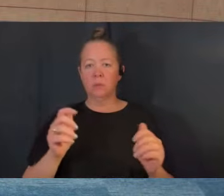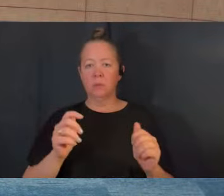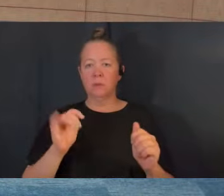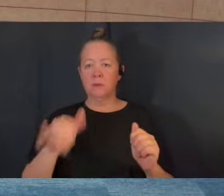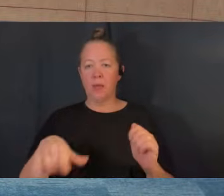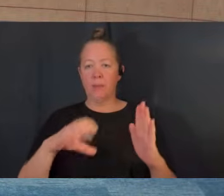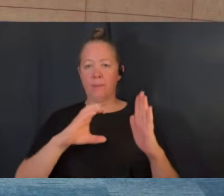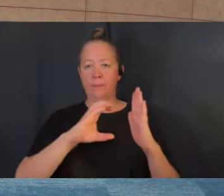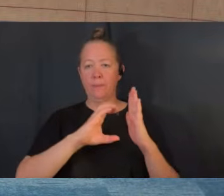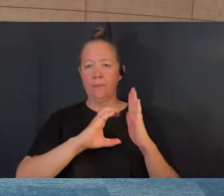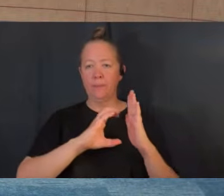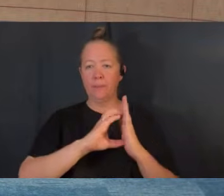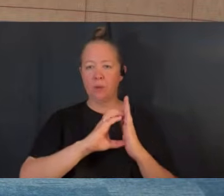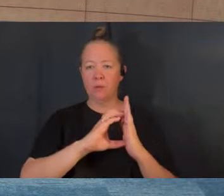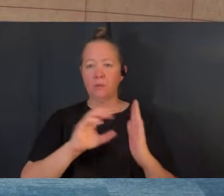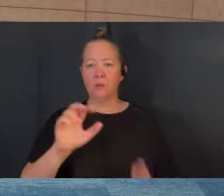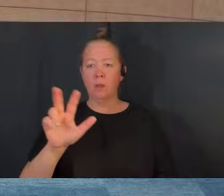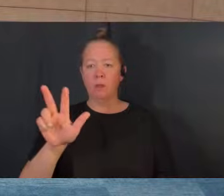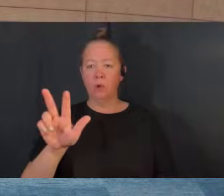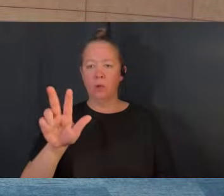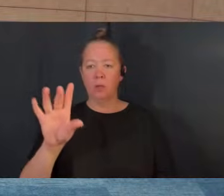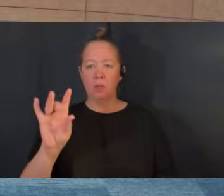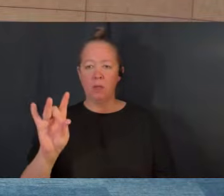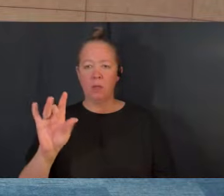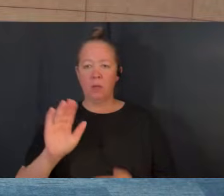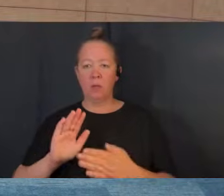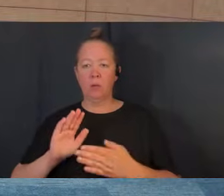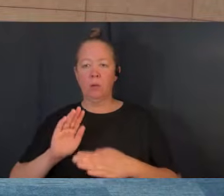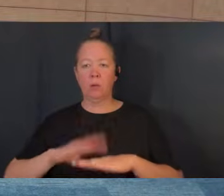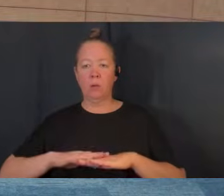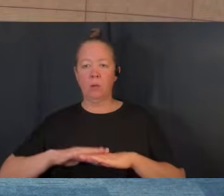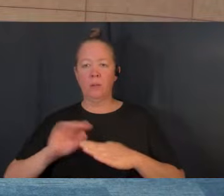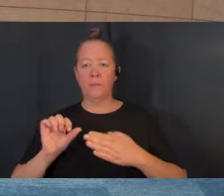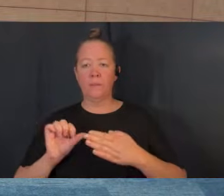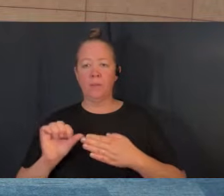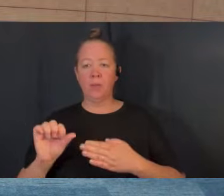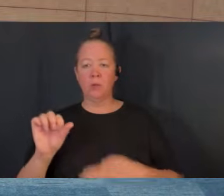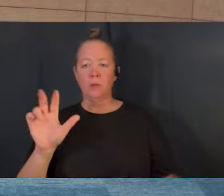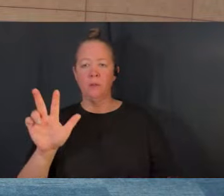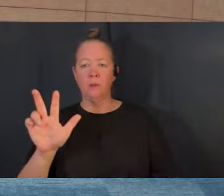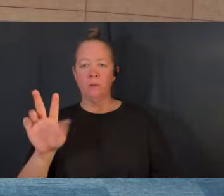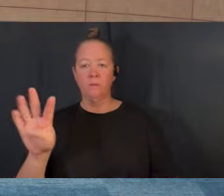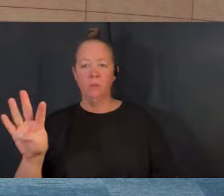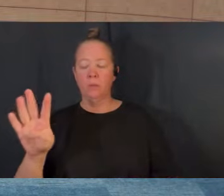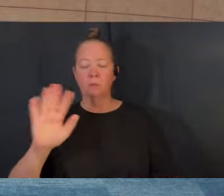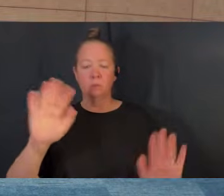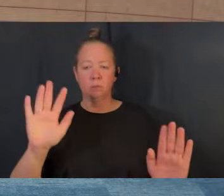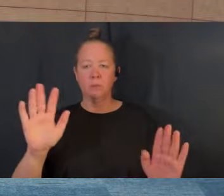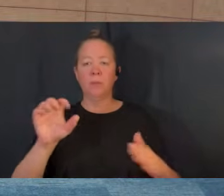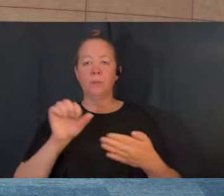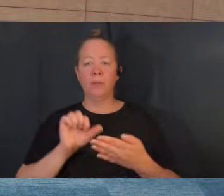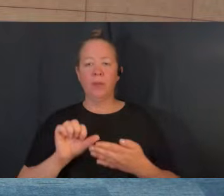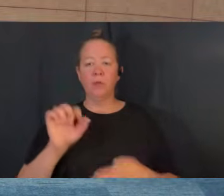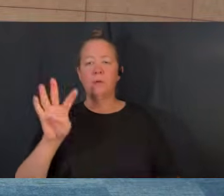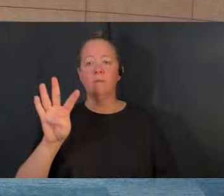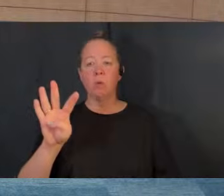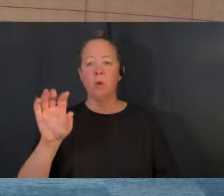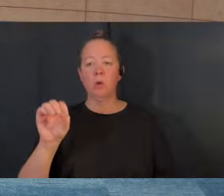38 on page 34, or it says description, page 4 of 4 of the description of the to be